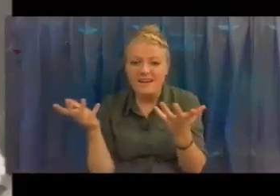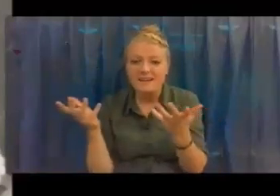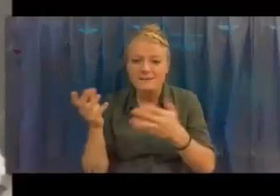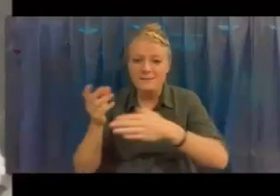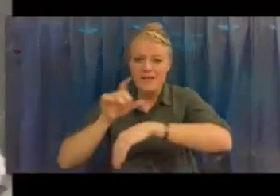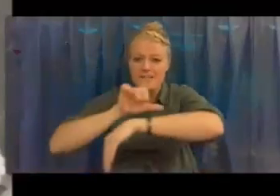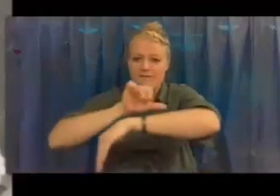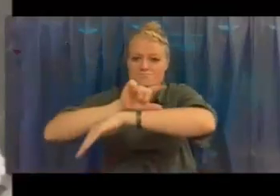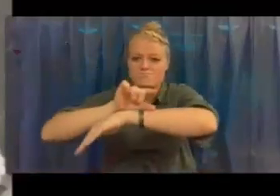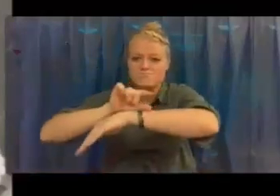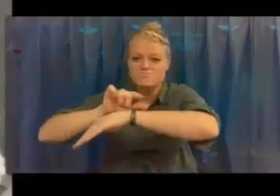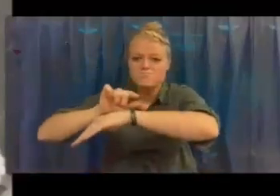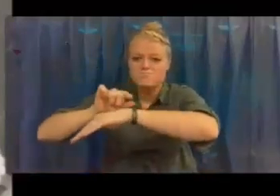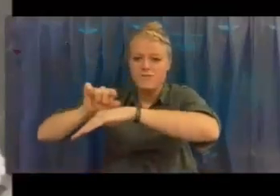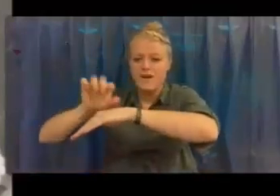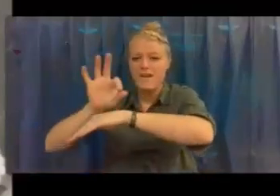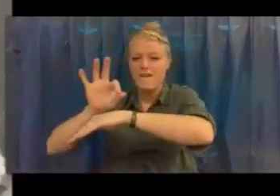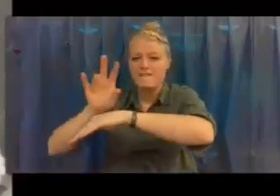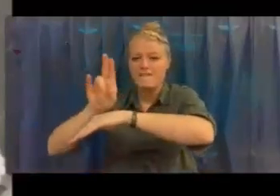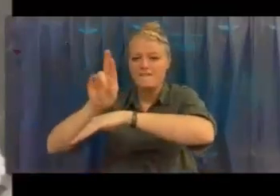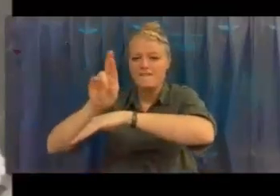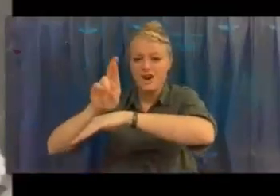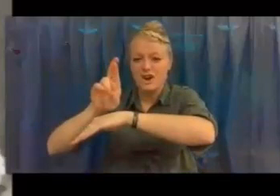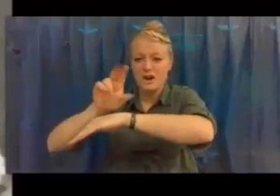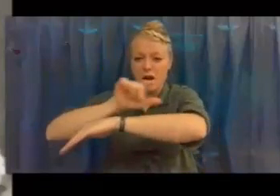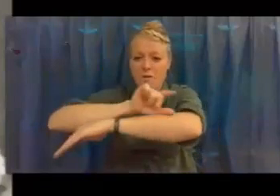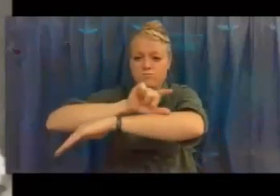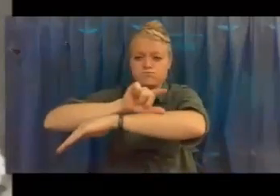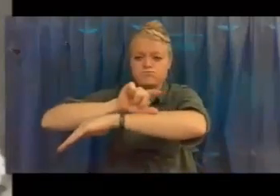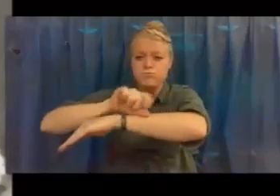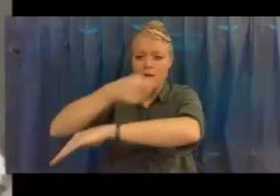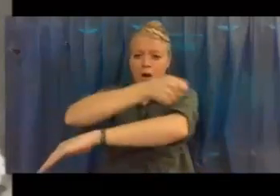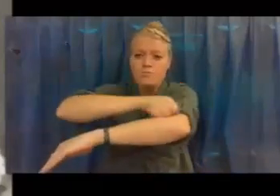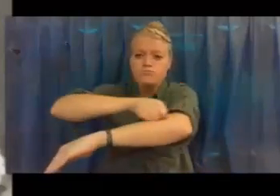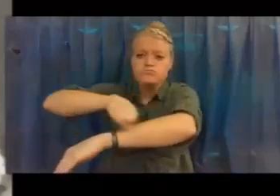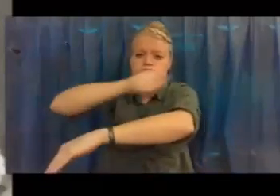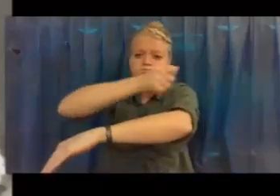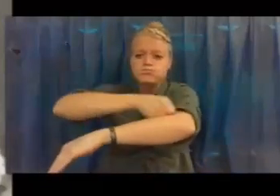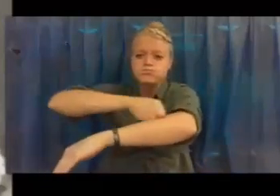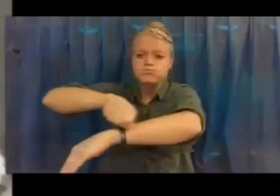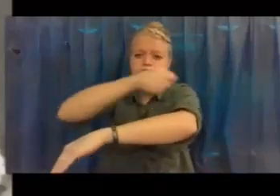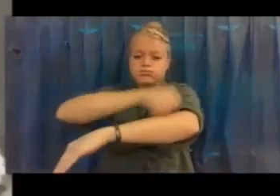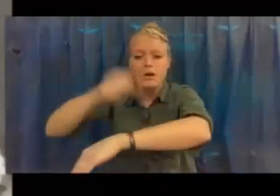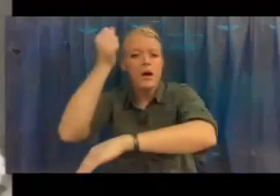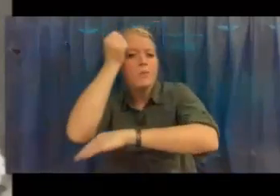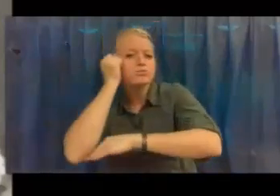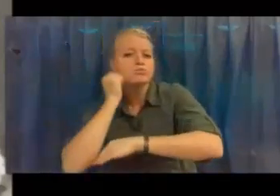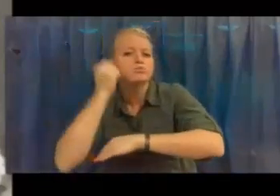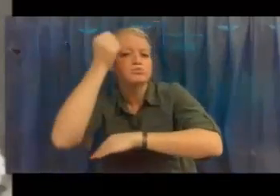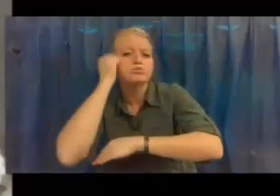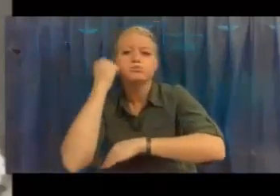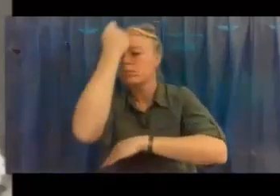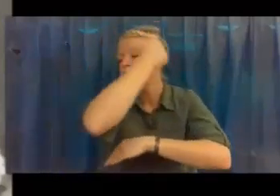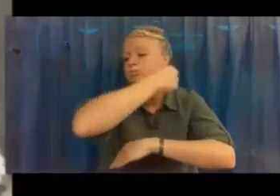love to be brushed. On their fur, you can